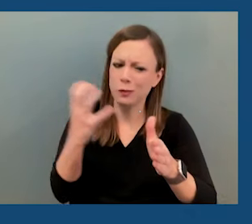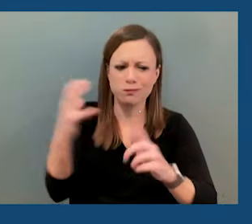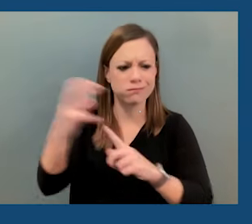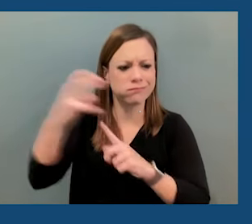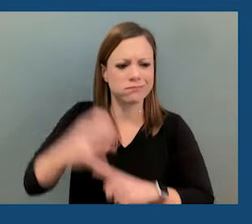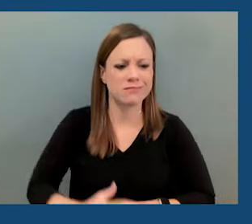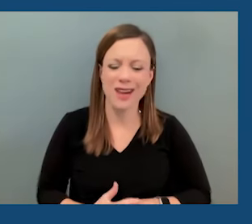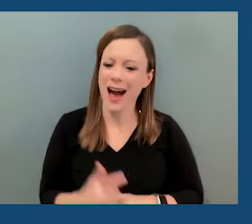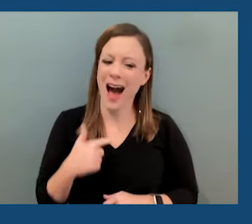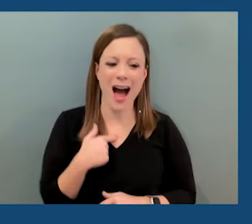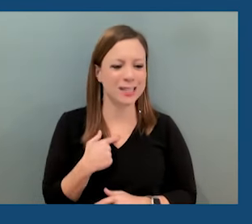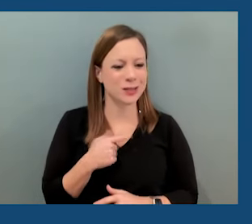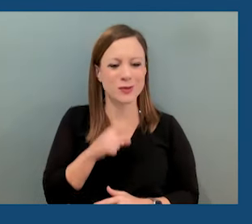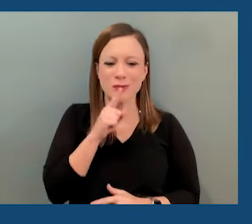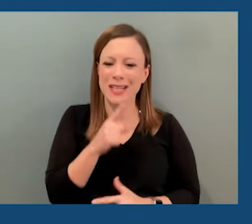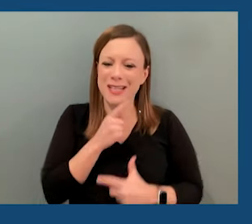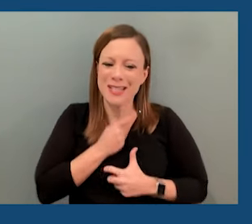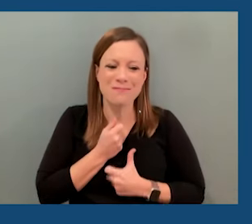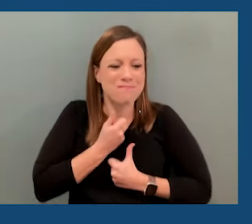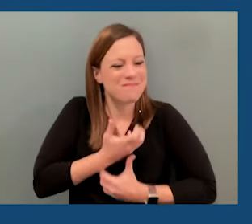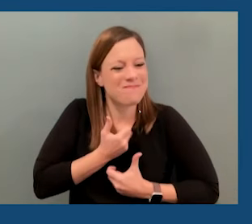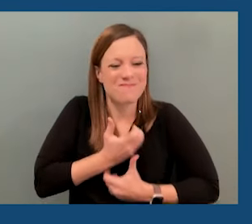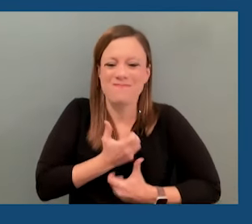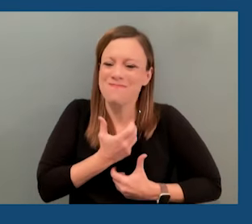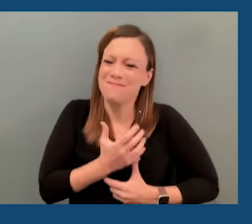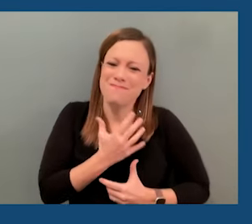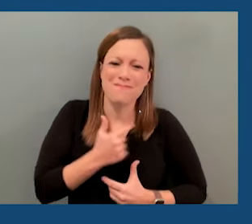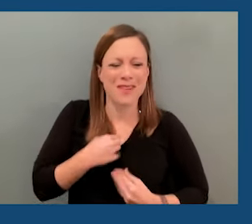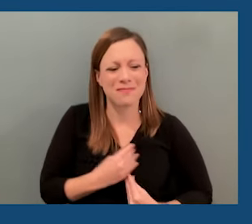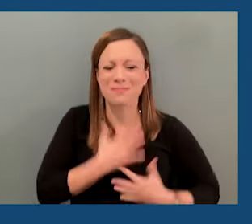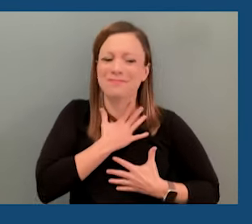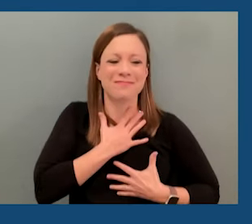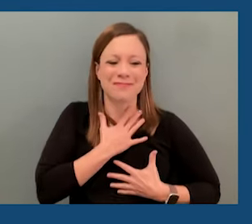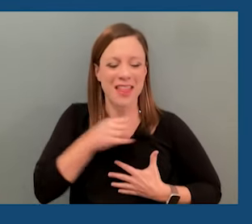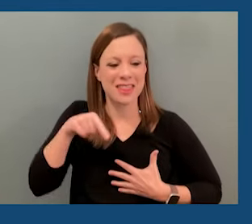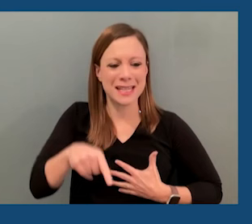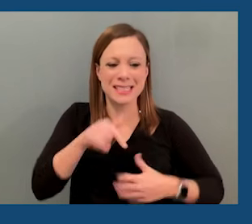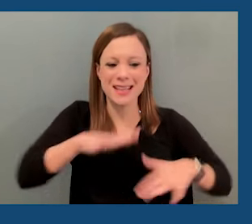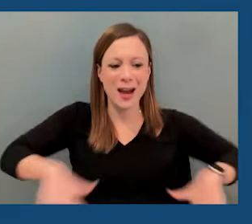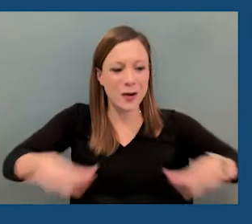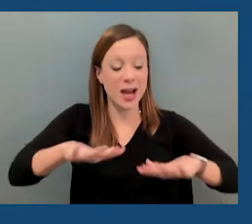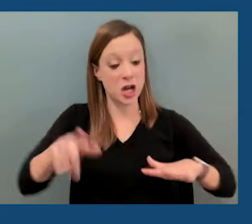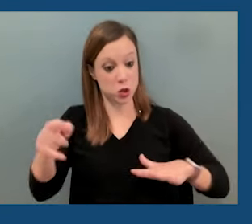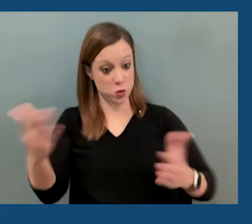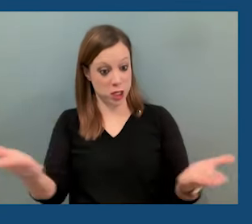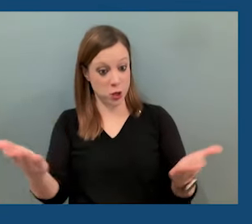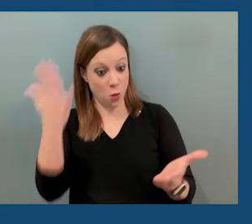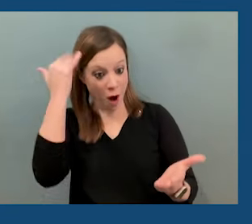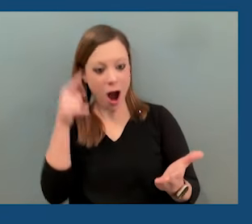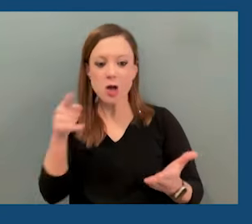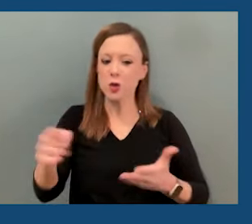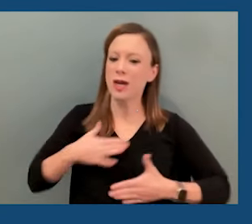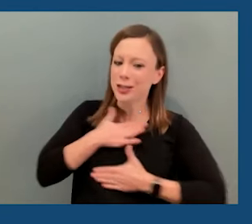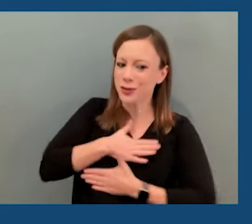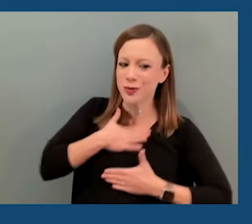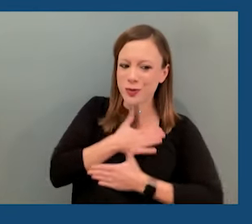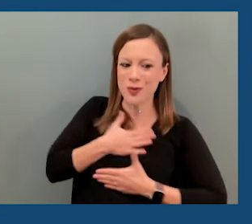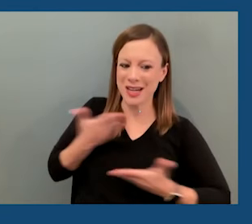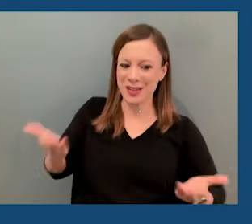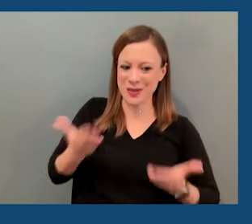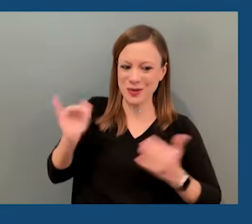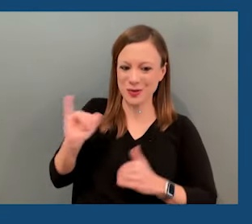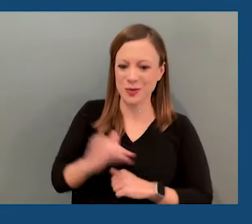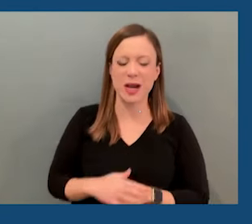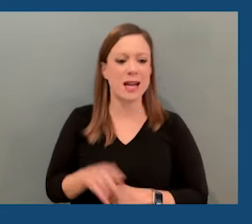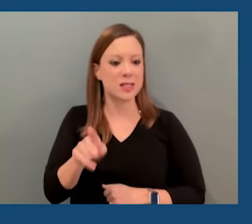enough about this area, and I know you know it because you're here because you love it as well. And it's also so fascinatingly an incredible hub of